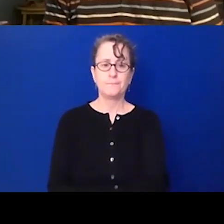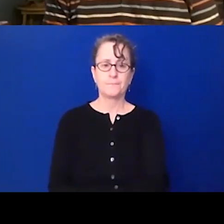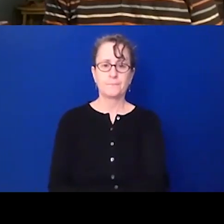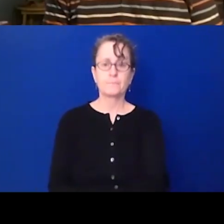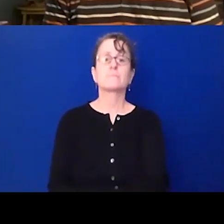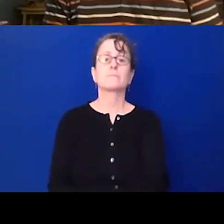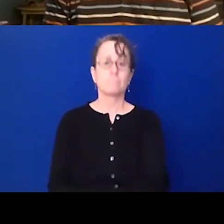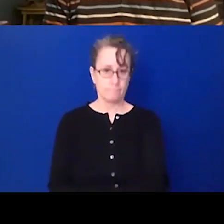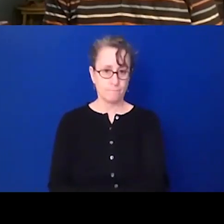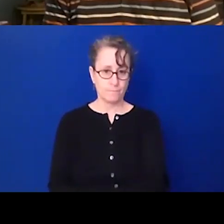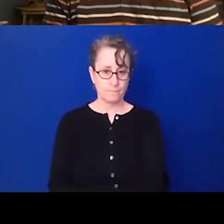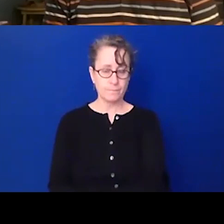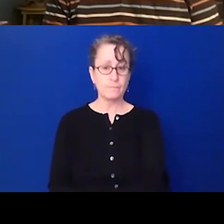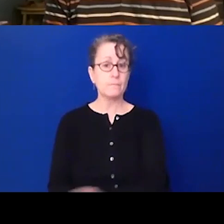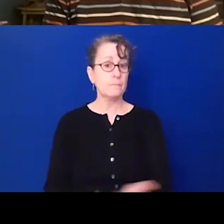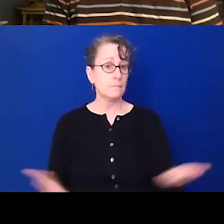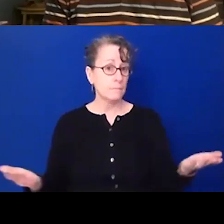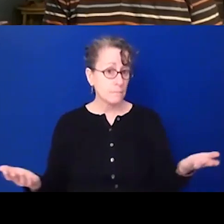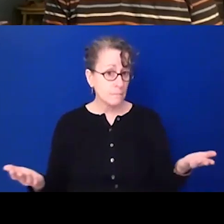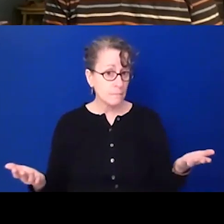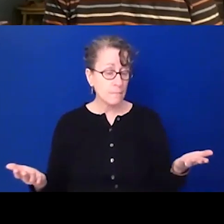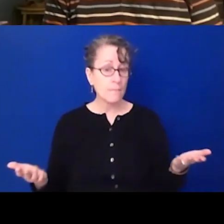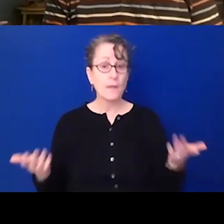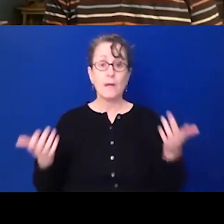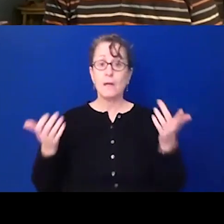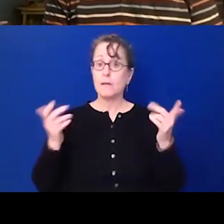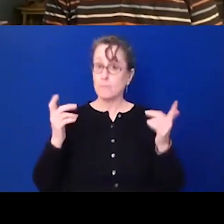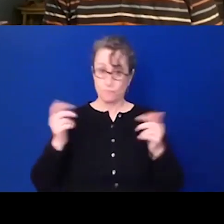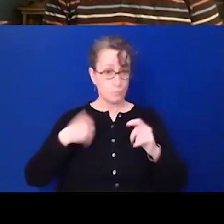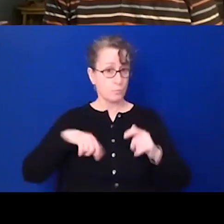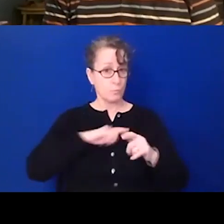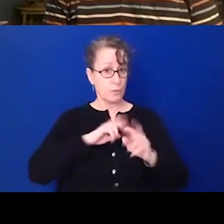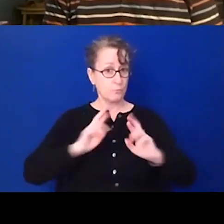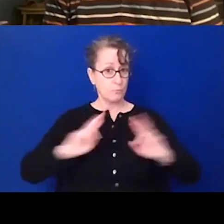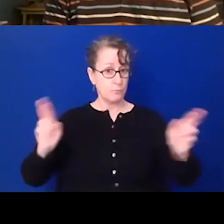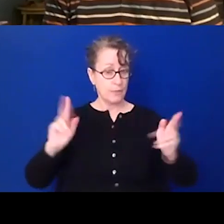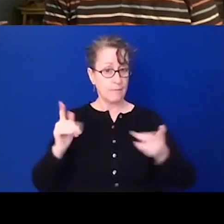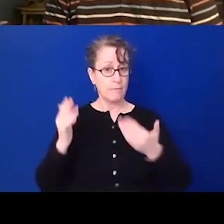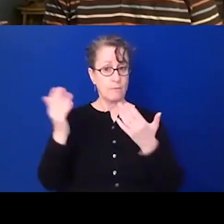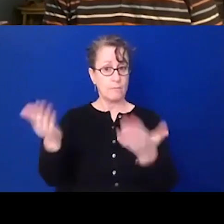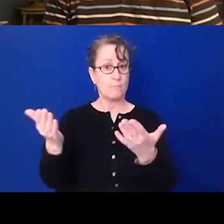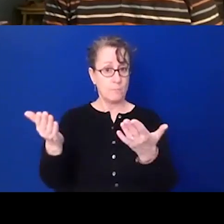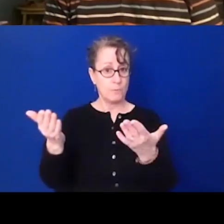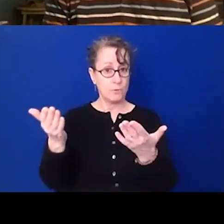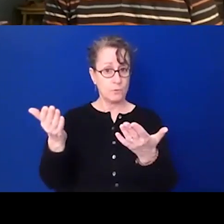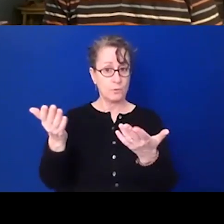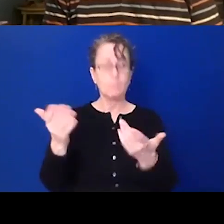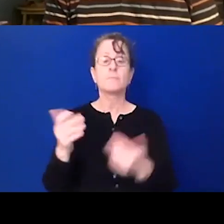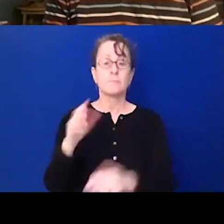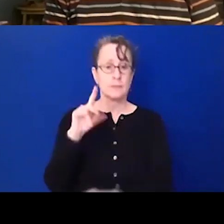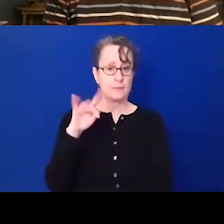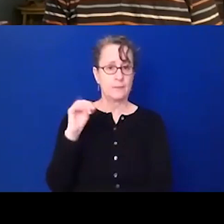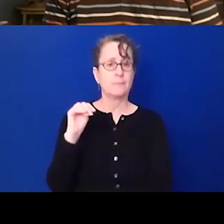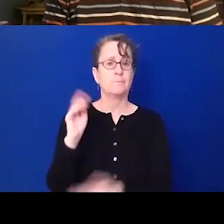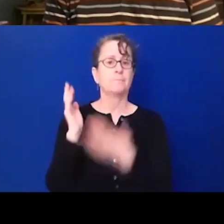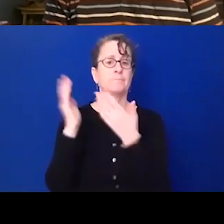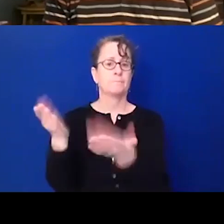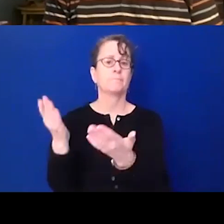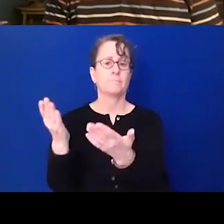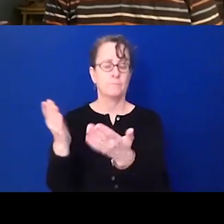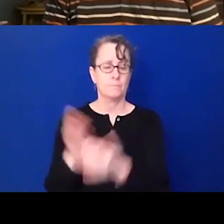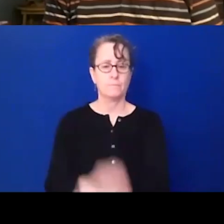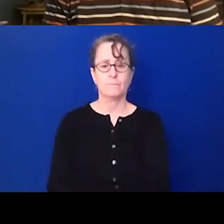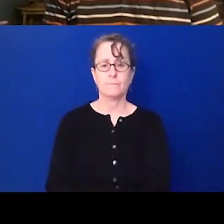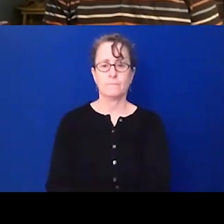We could very well be ready then for a motion and a vote. I can make a motion. Thank you, Tim.